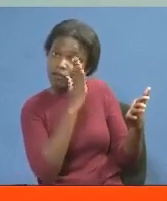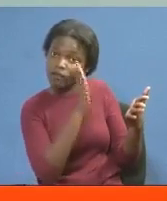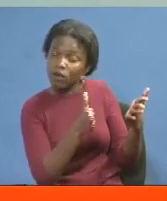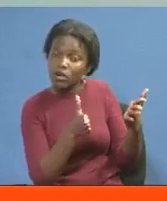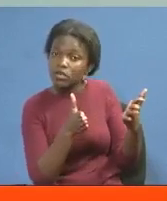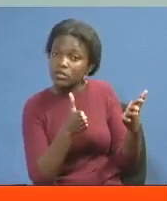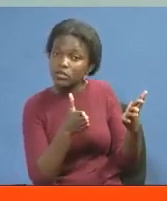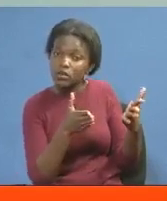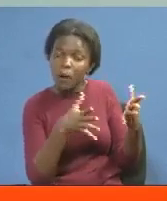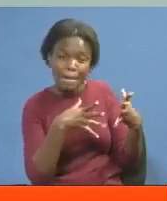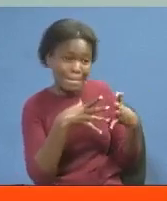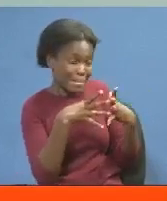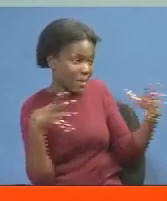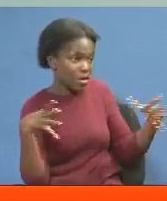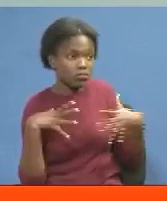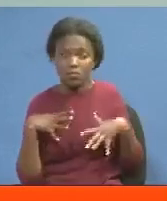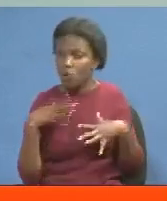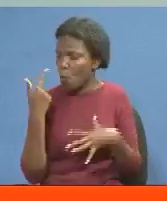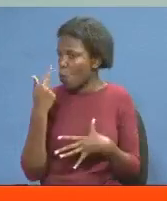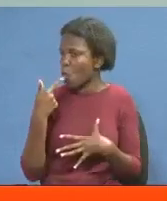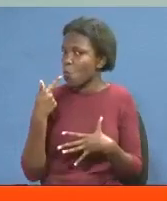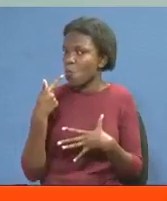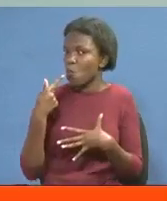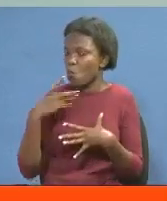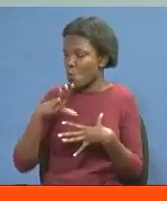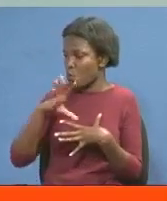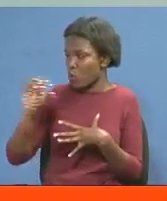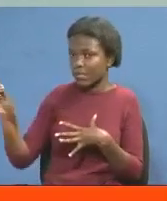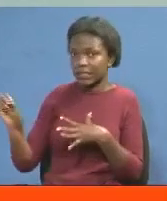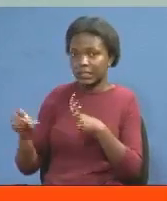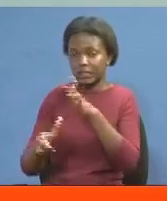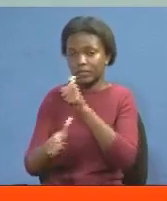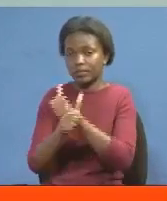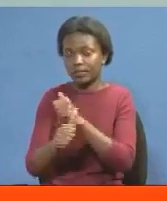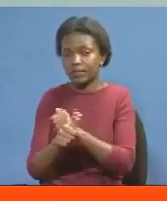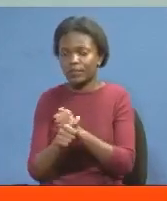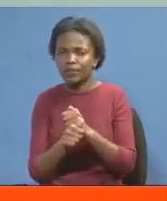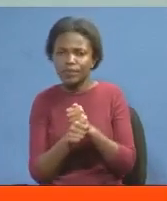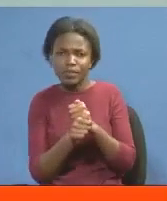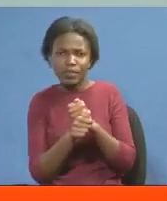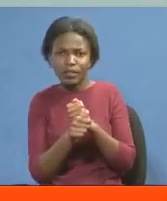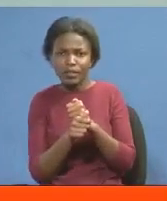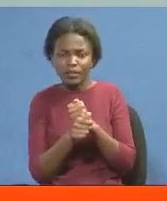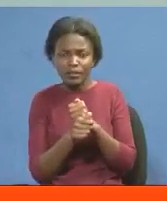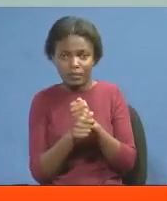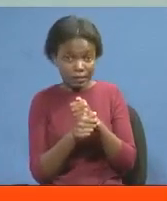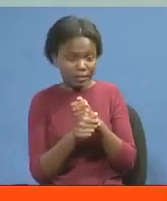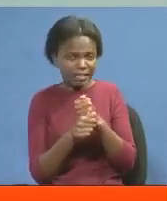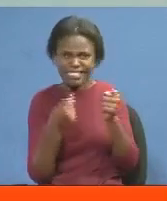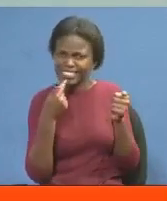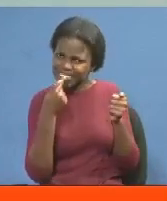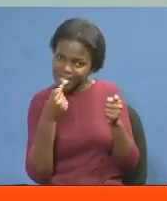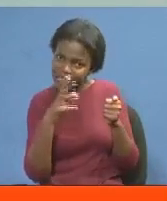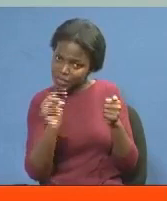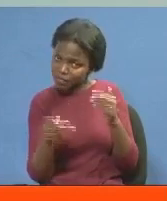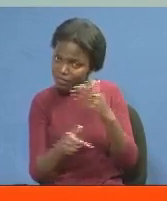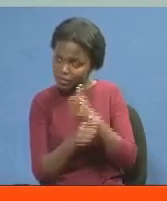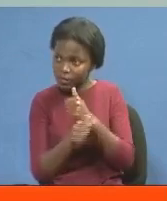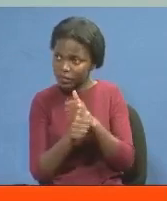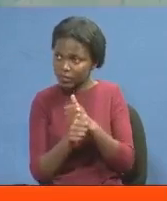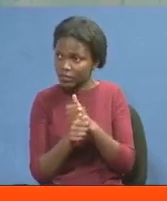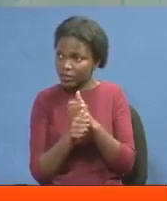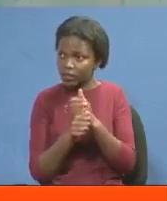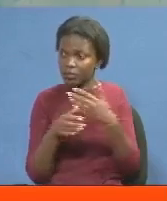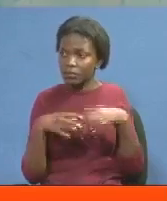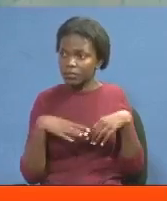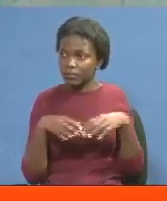on the huge number of people who are actually running away from danger and painting them as dangerous people. Now, let me even make it